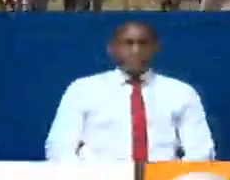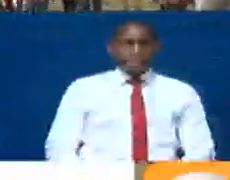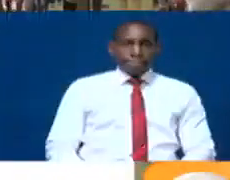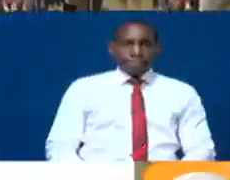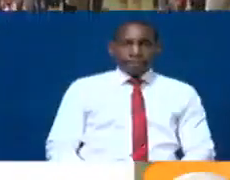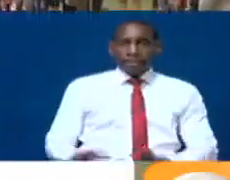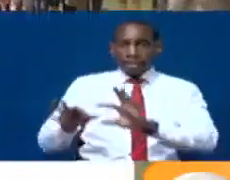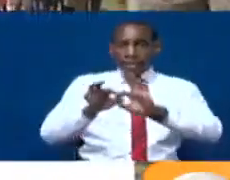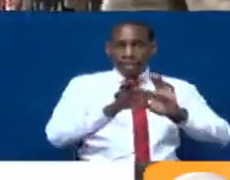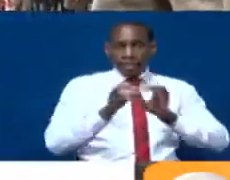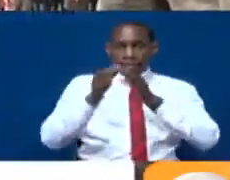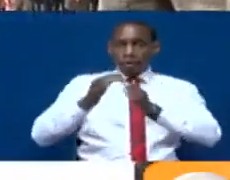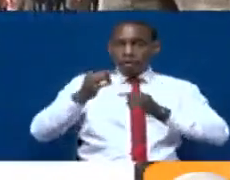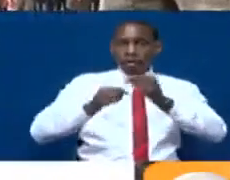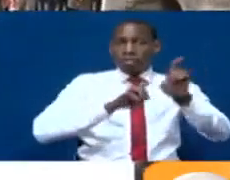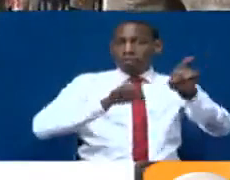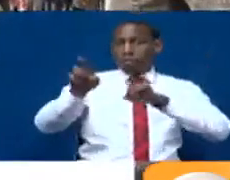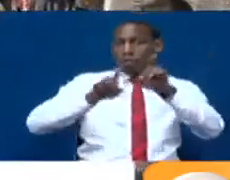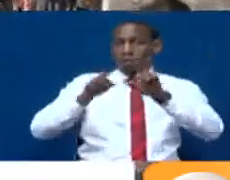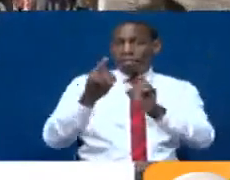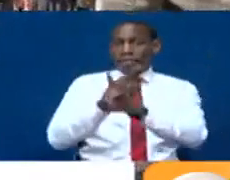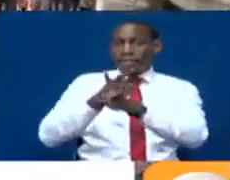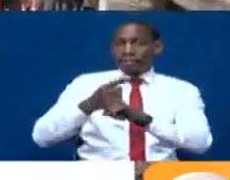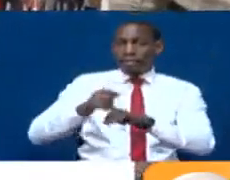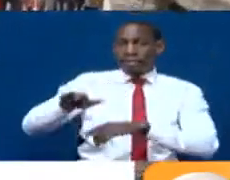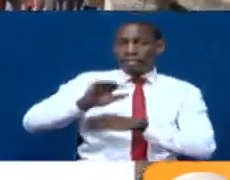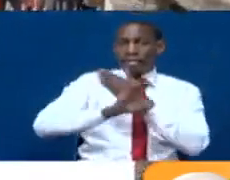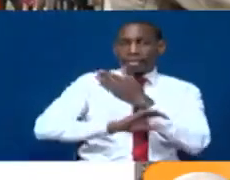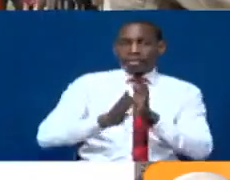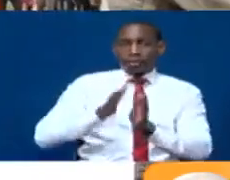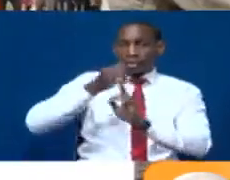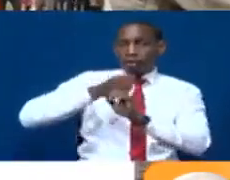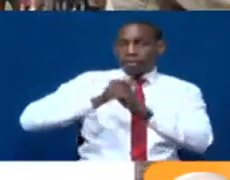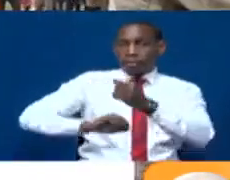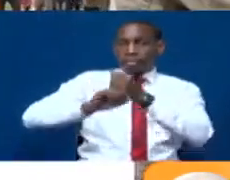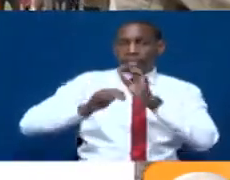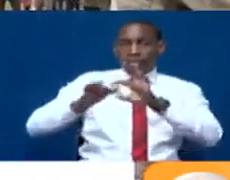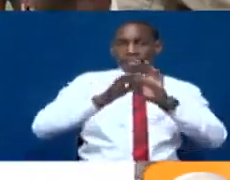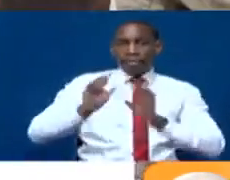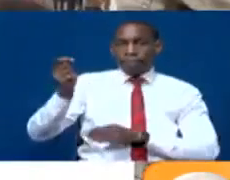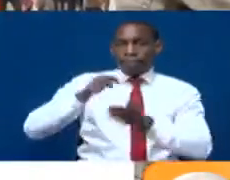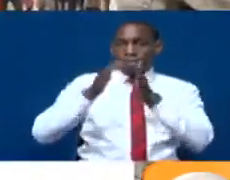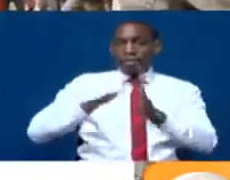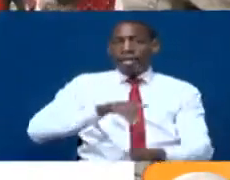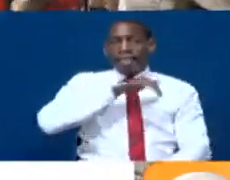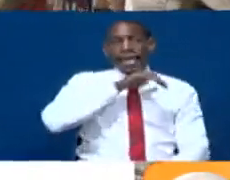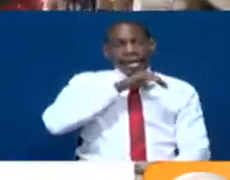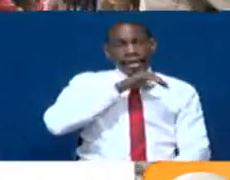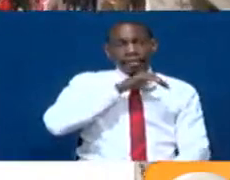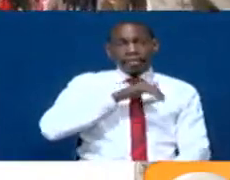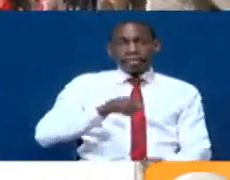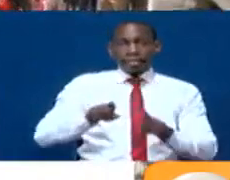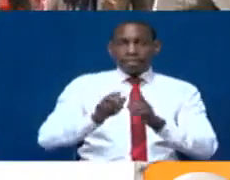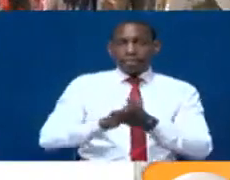The Azimio leaders continue to traverse several parts of the country, drumming up support for Azimio presidential candidate Raila Odinga